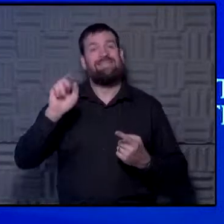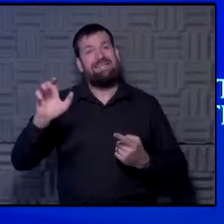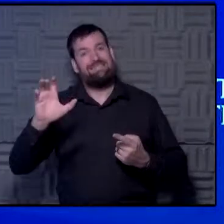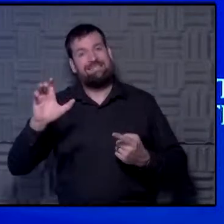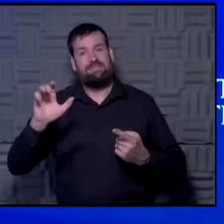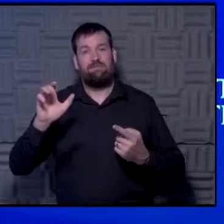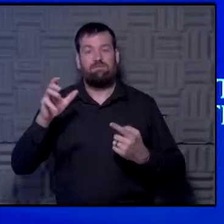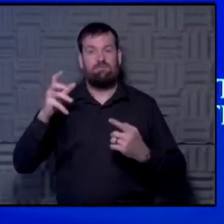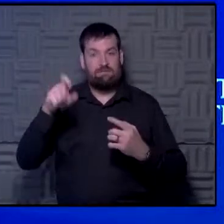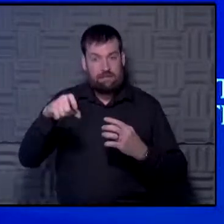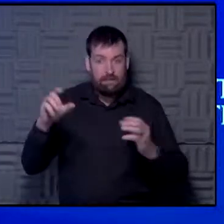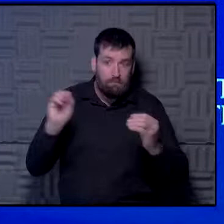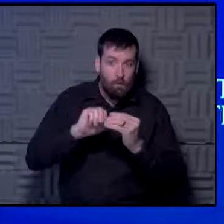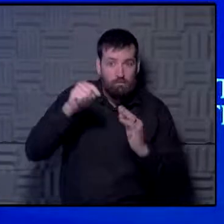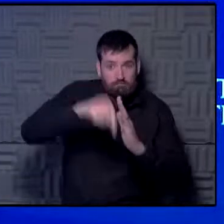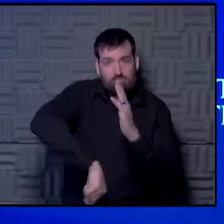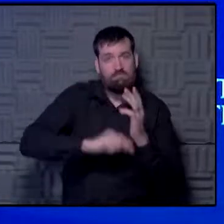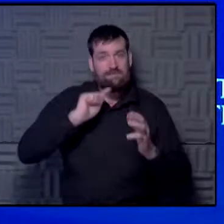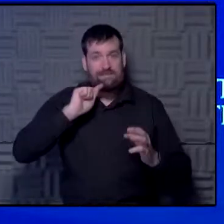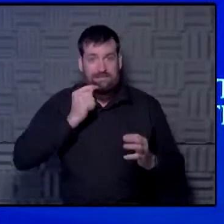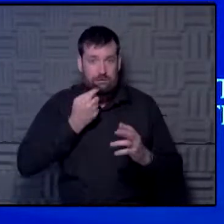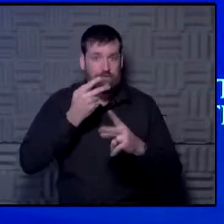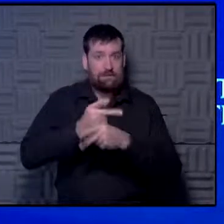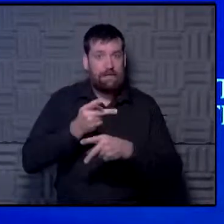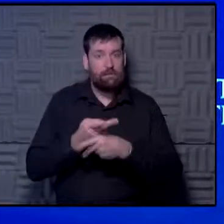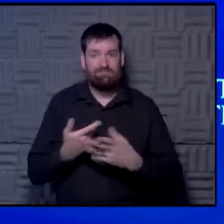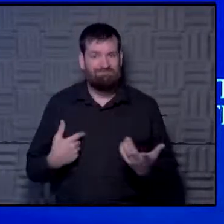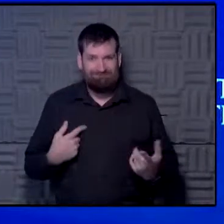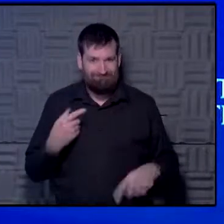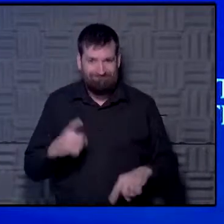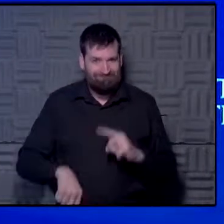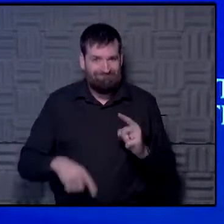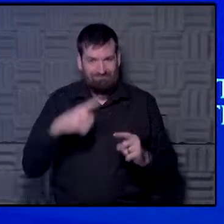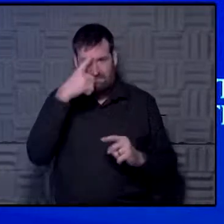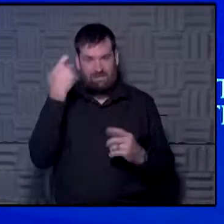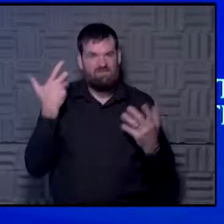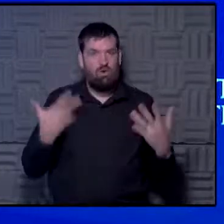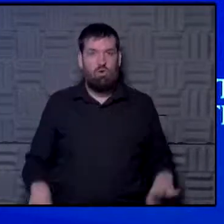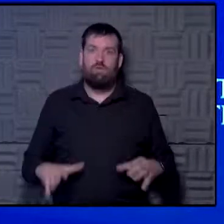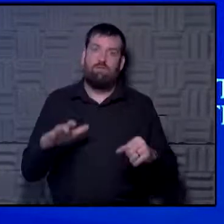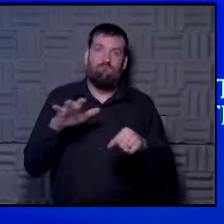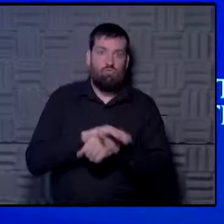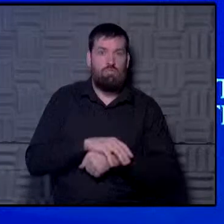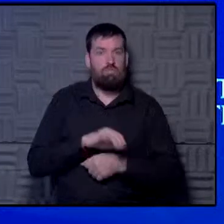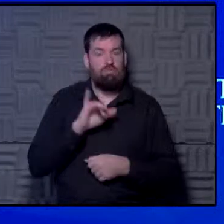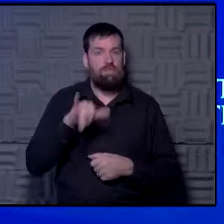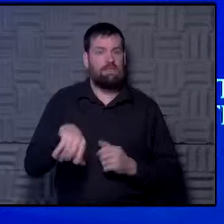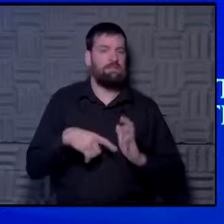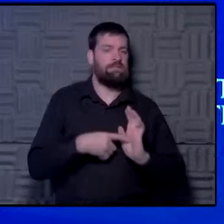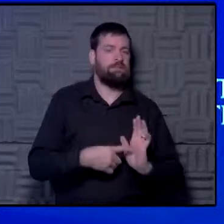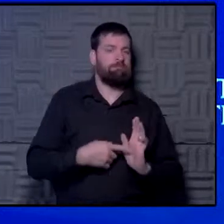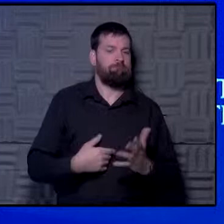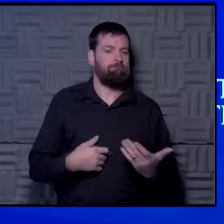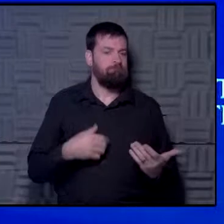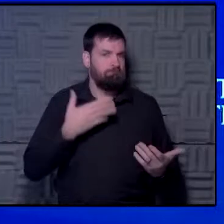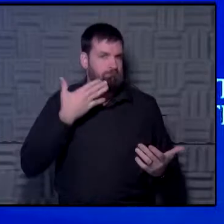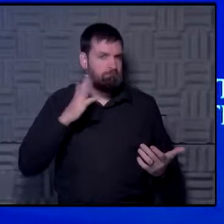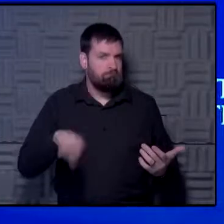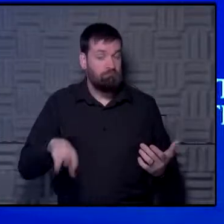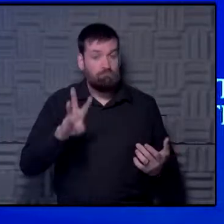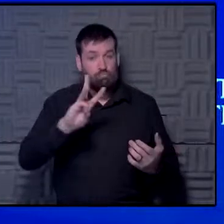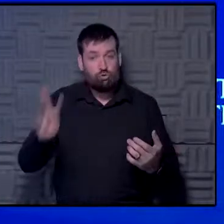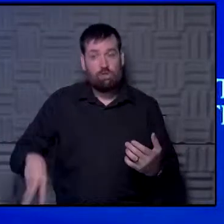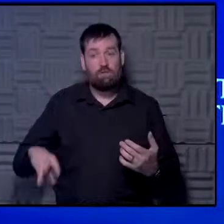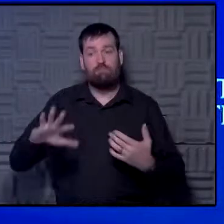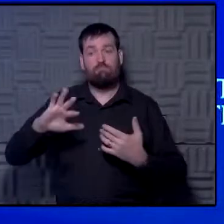that needed more advanced care, and it's because we're full. So I think that is a sign of that down in Wichita. I think putting